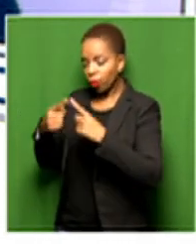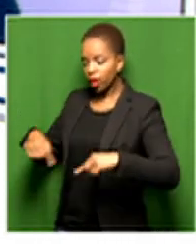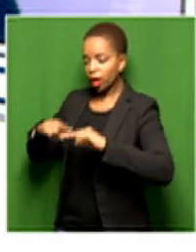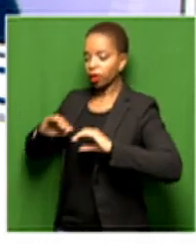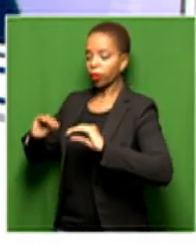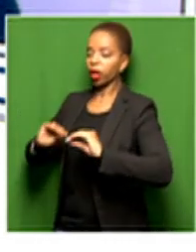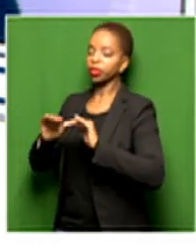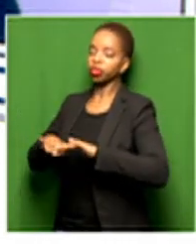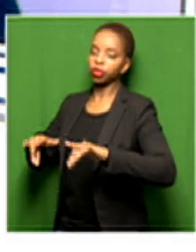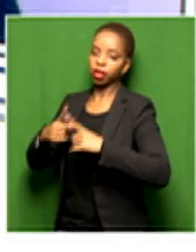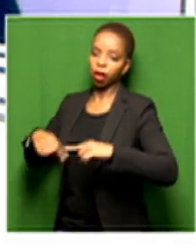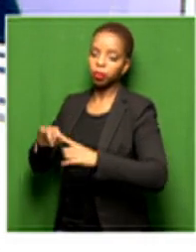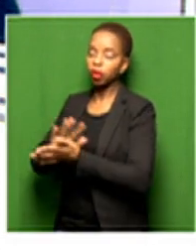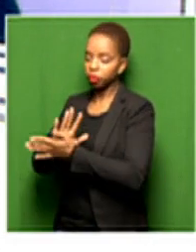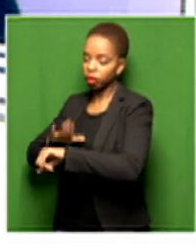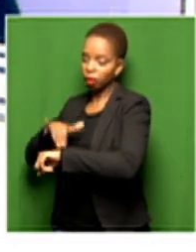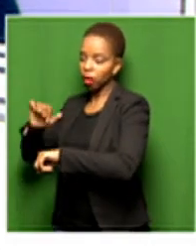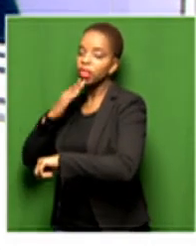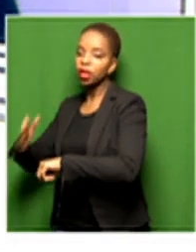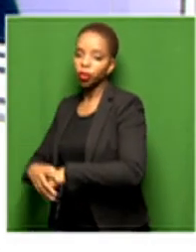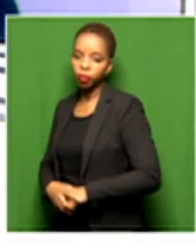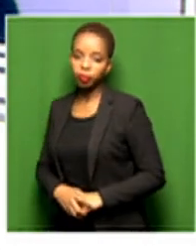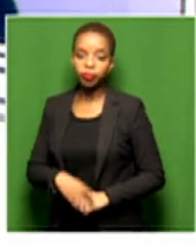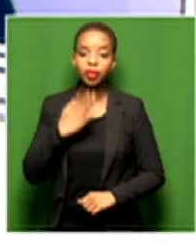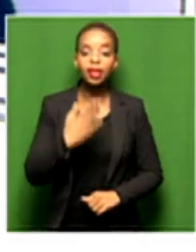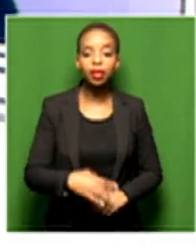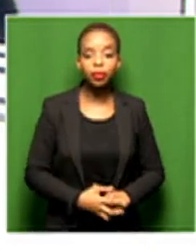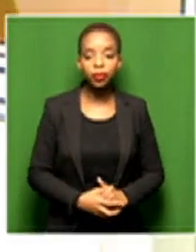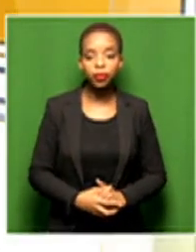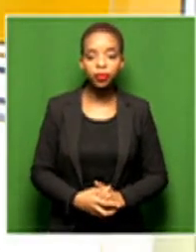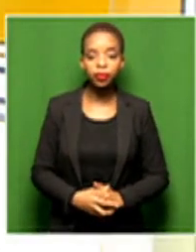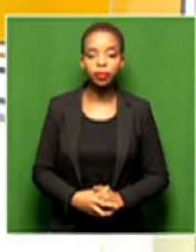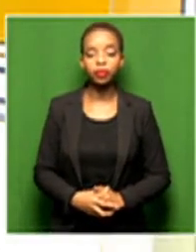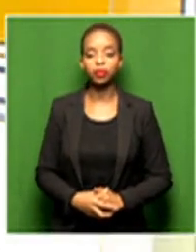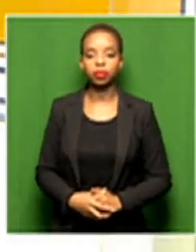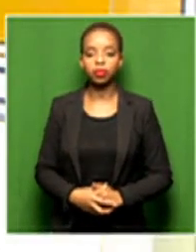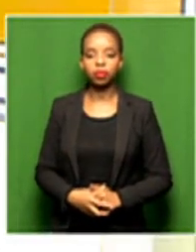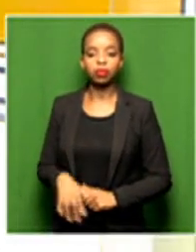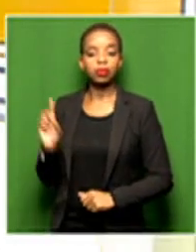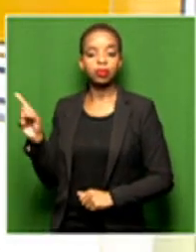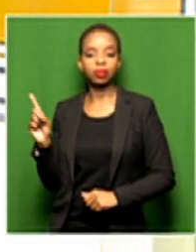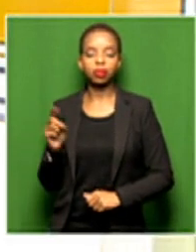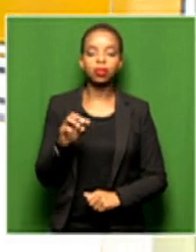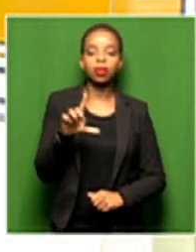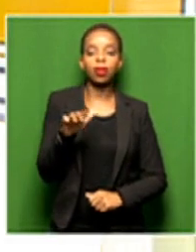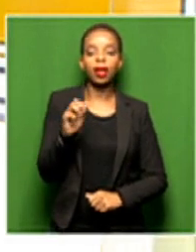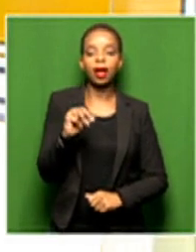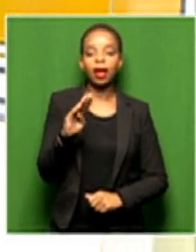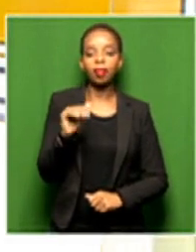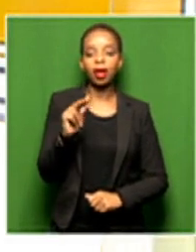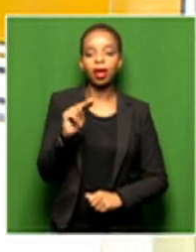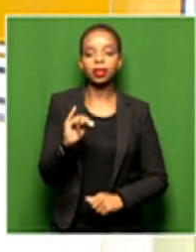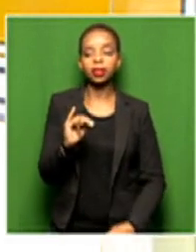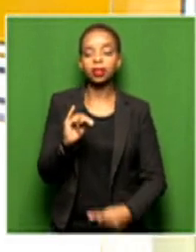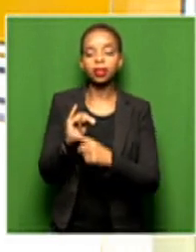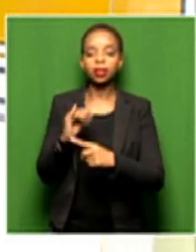educate our children. We appreciate your time. Thank you. Thank you. Well, that was Mukundi Lambani, which